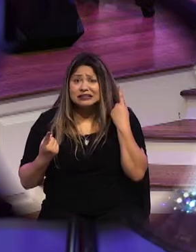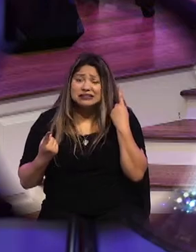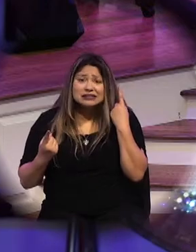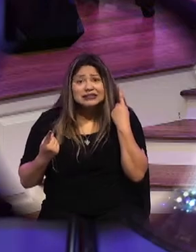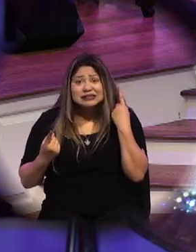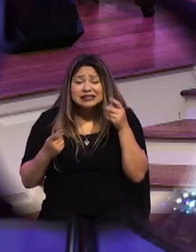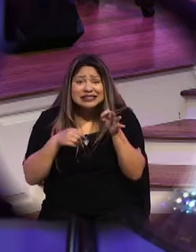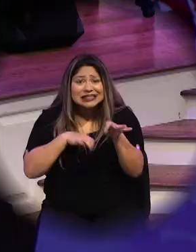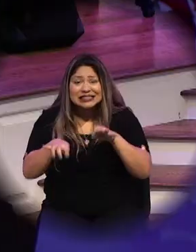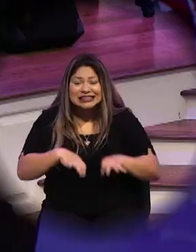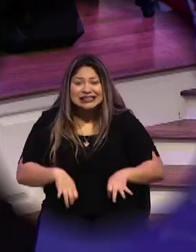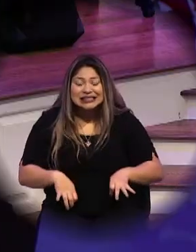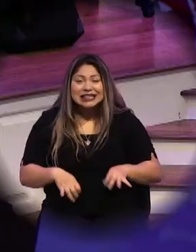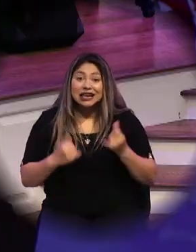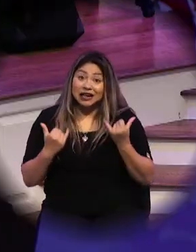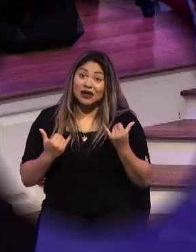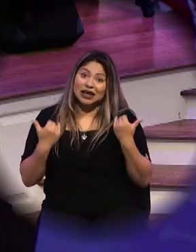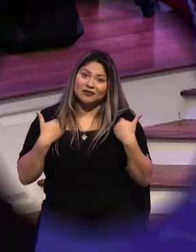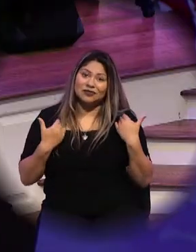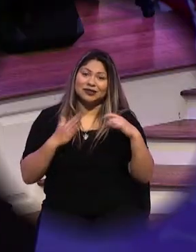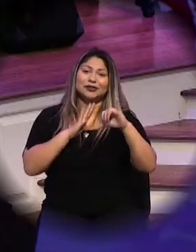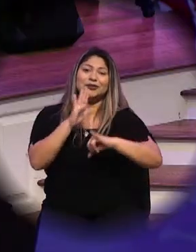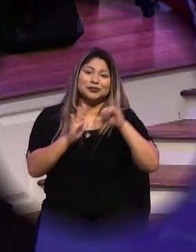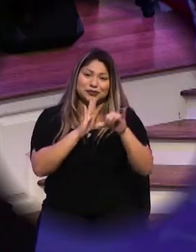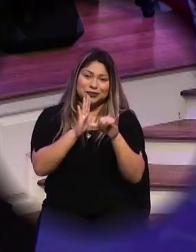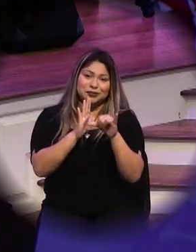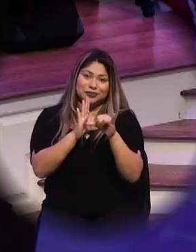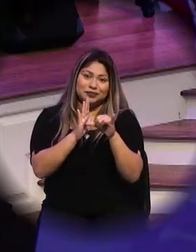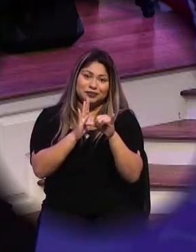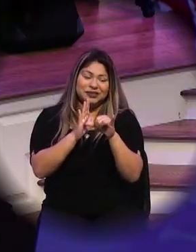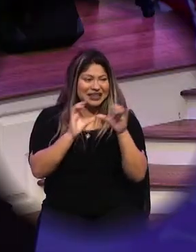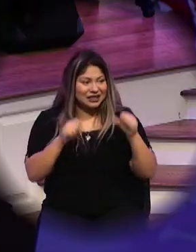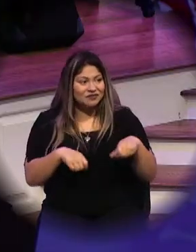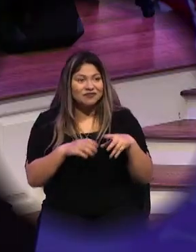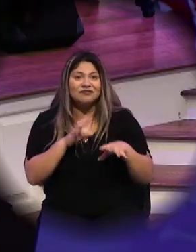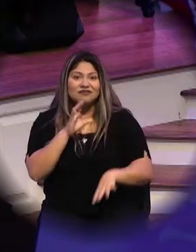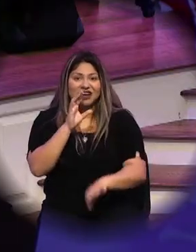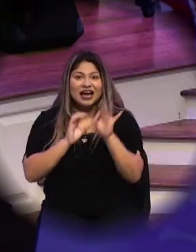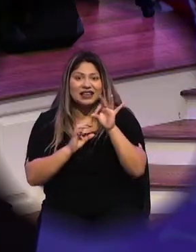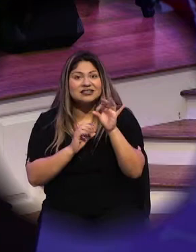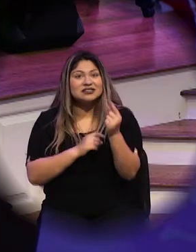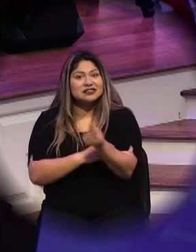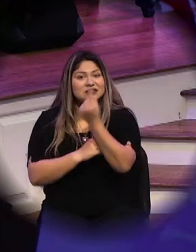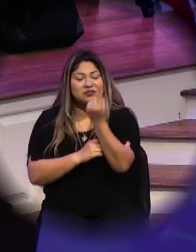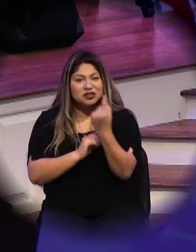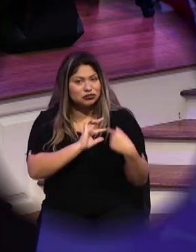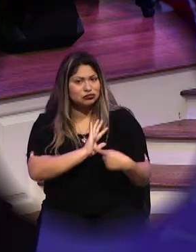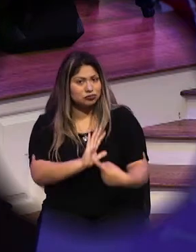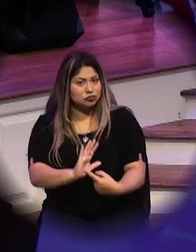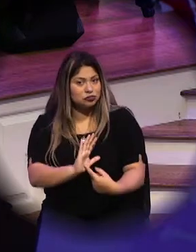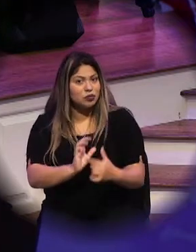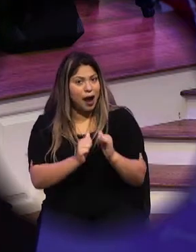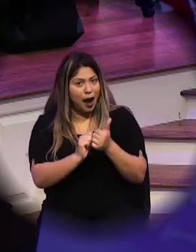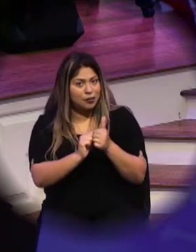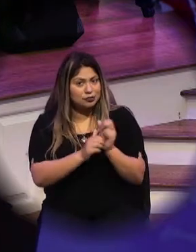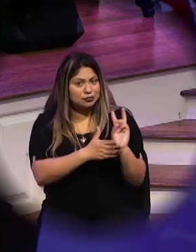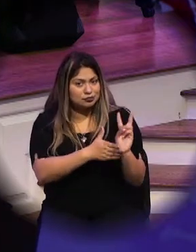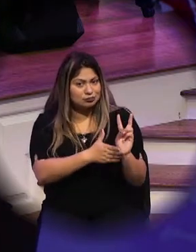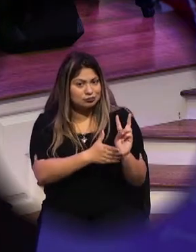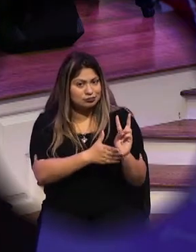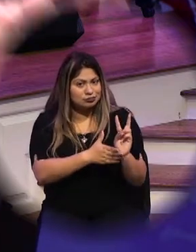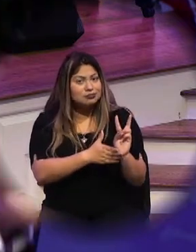YouTube. So we can find someone out there who doesn't just tell you how to do something, they show you how to do